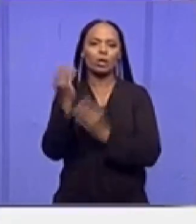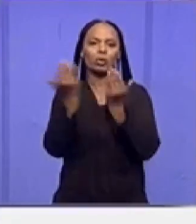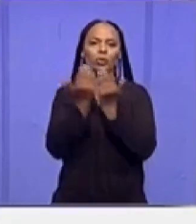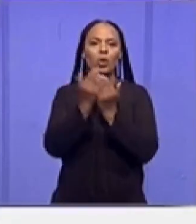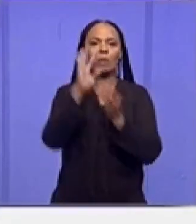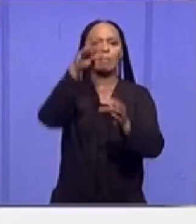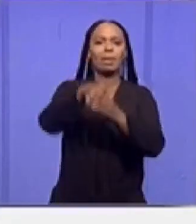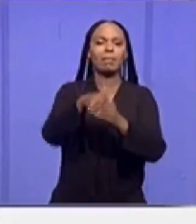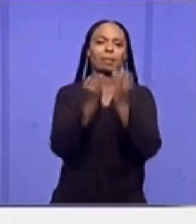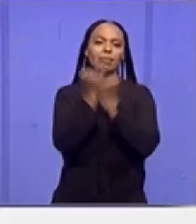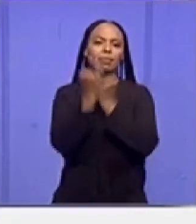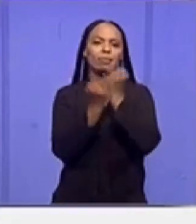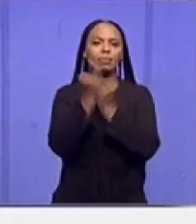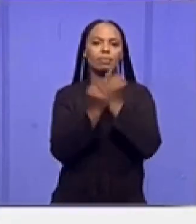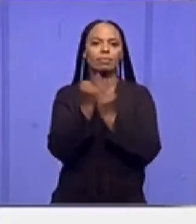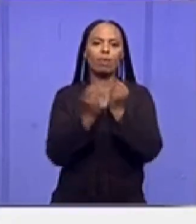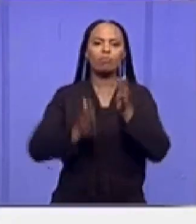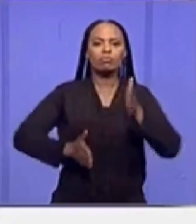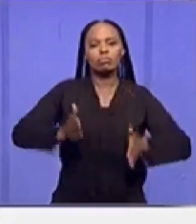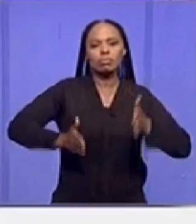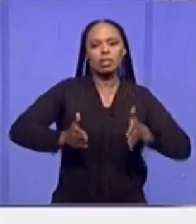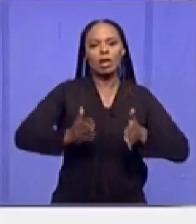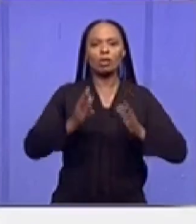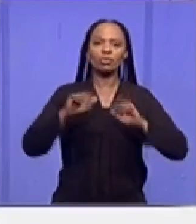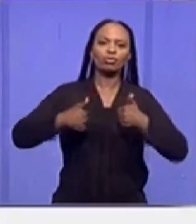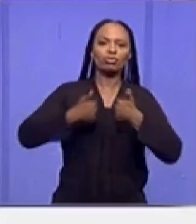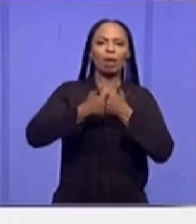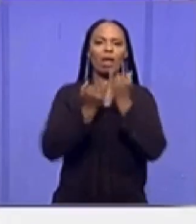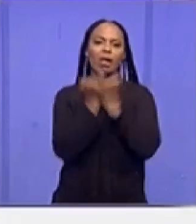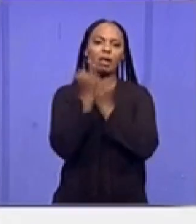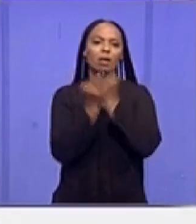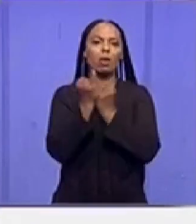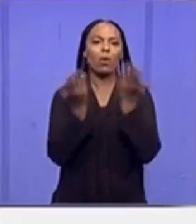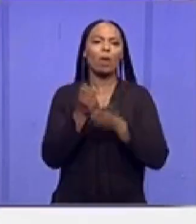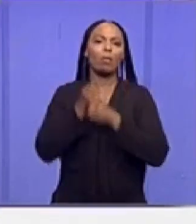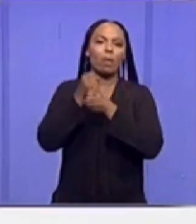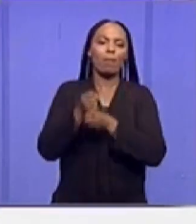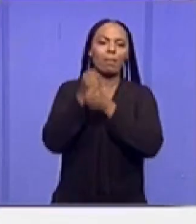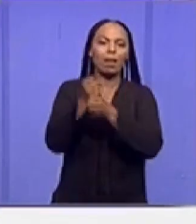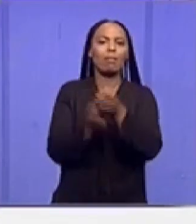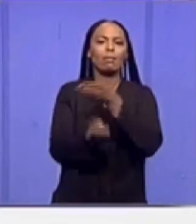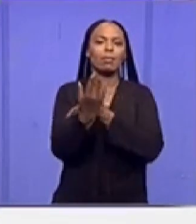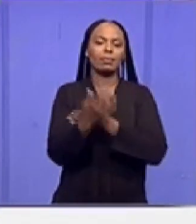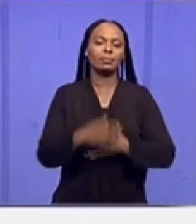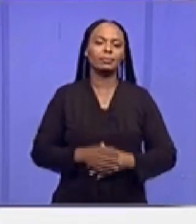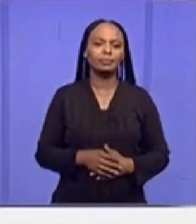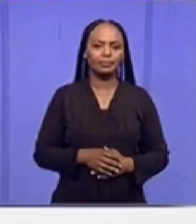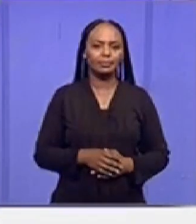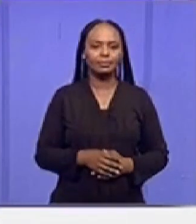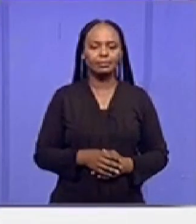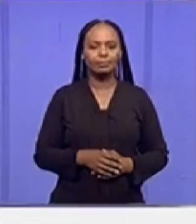kgathilego tema go magaolakgang a robotics challenge ka Mpompela Mpumalanga.